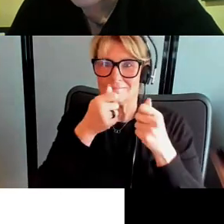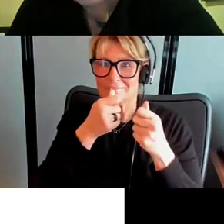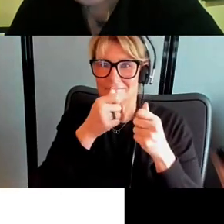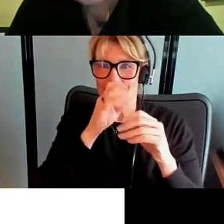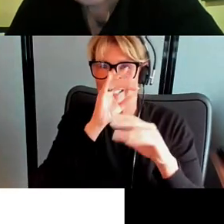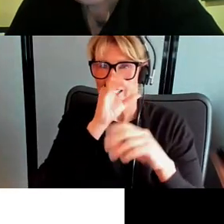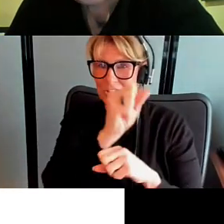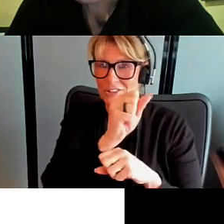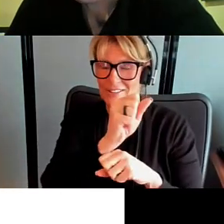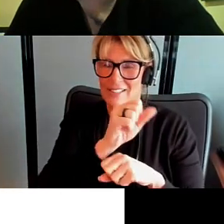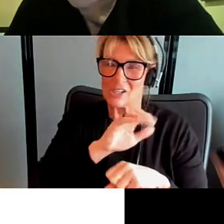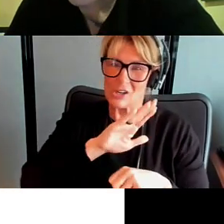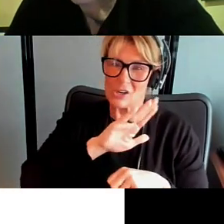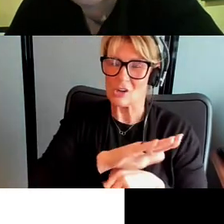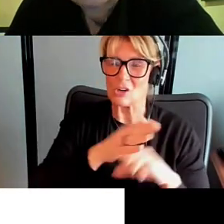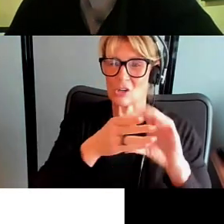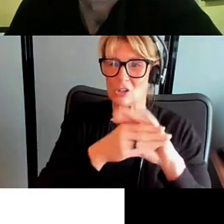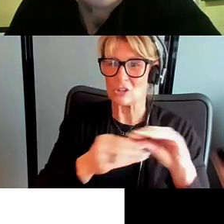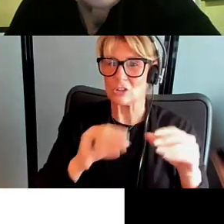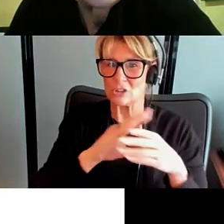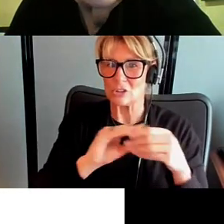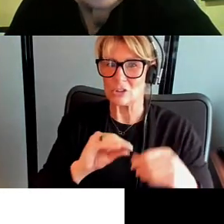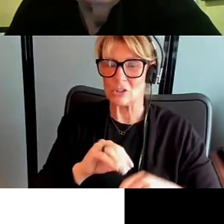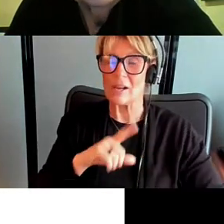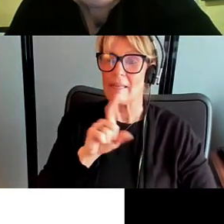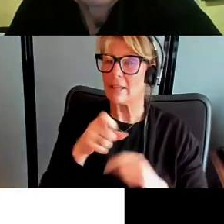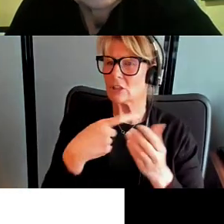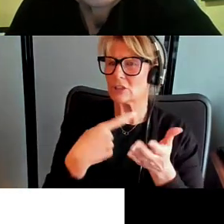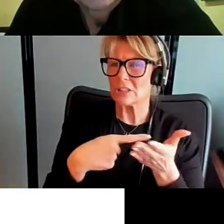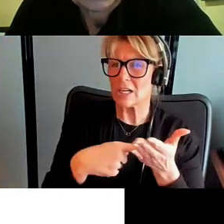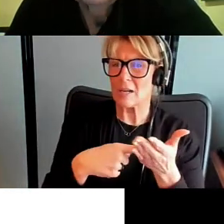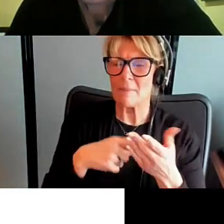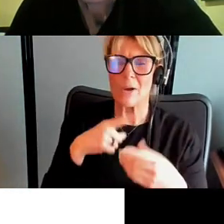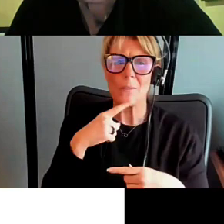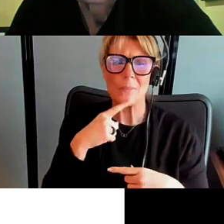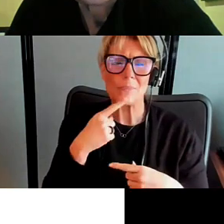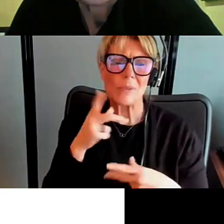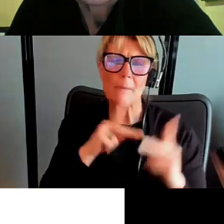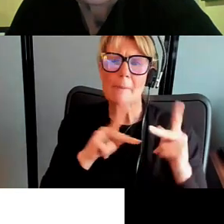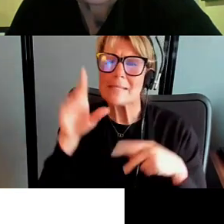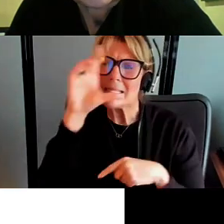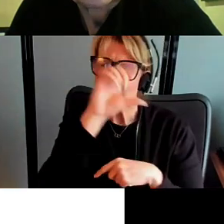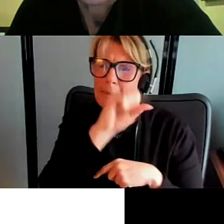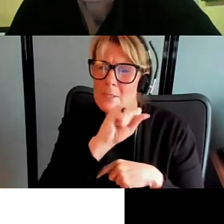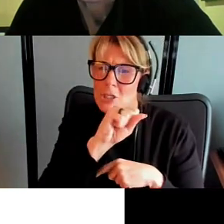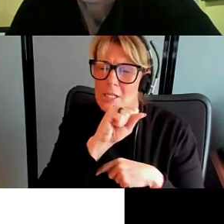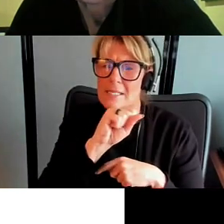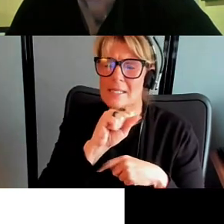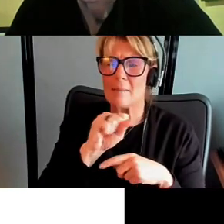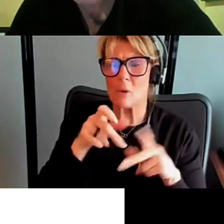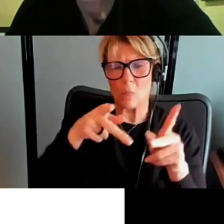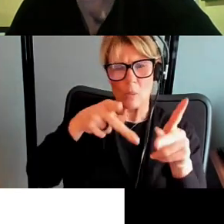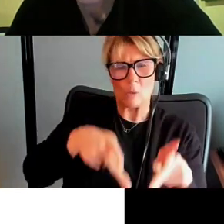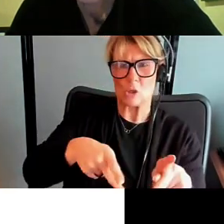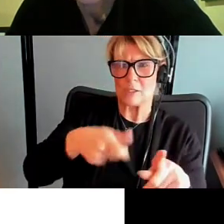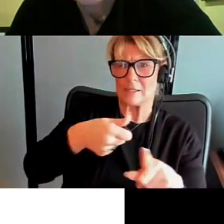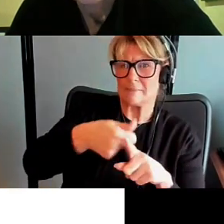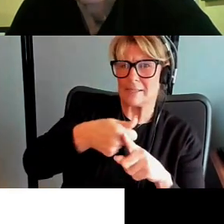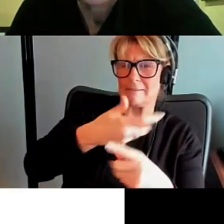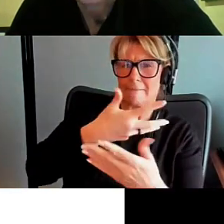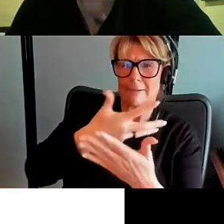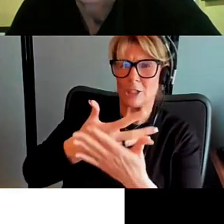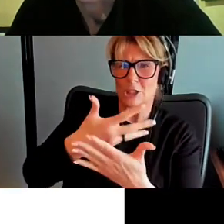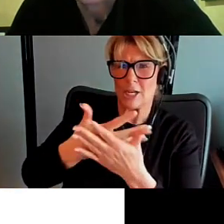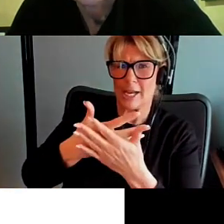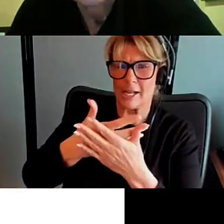kind of debunked all the myths that people might have about someone in the correctional